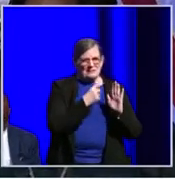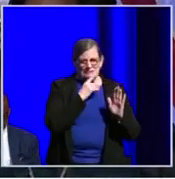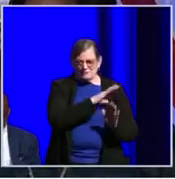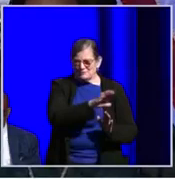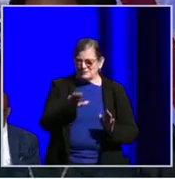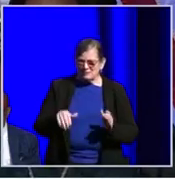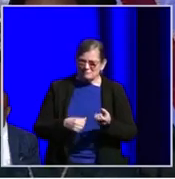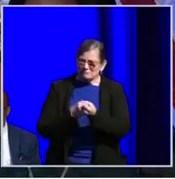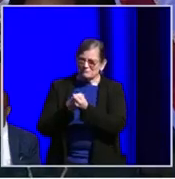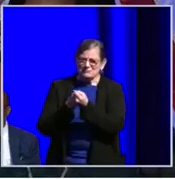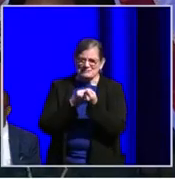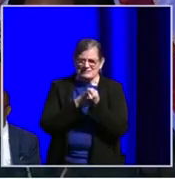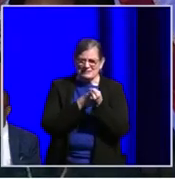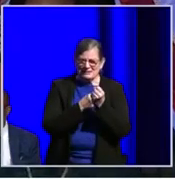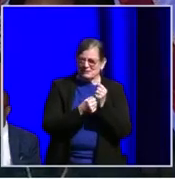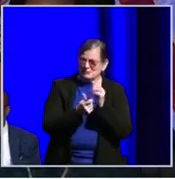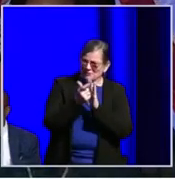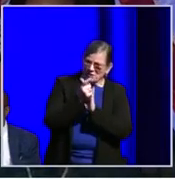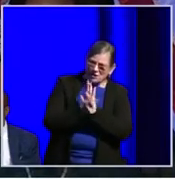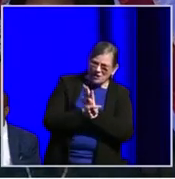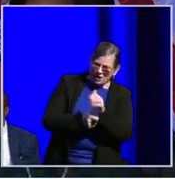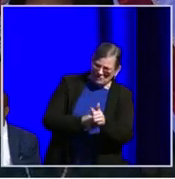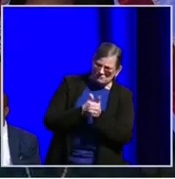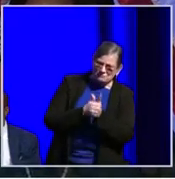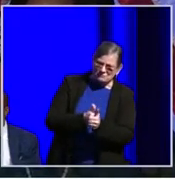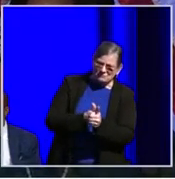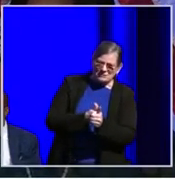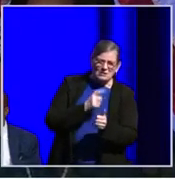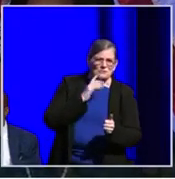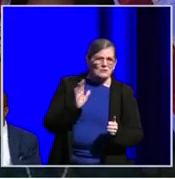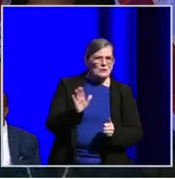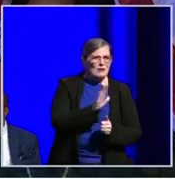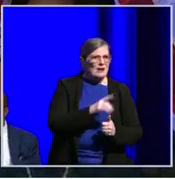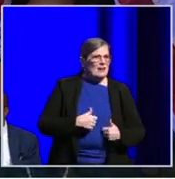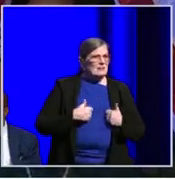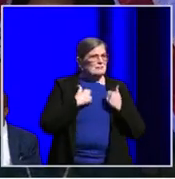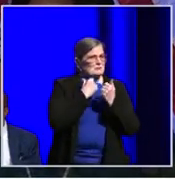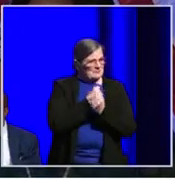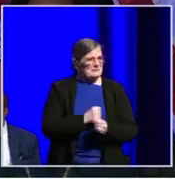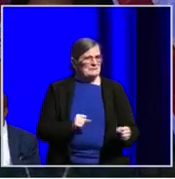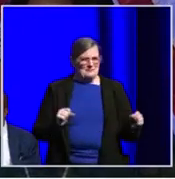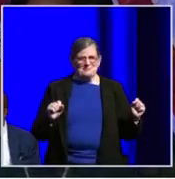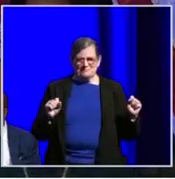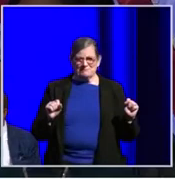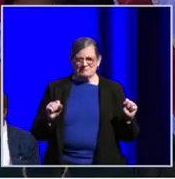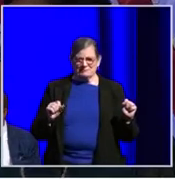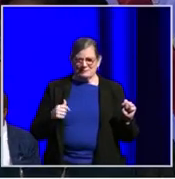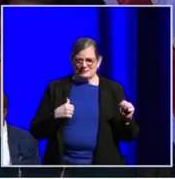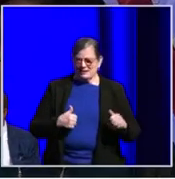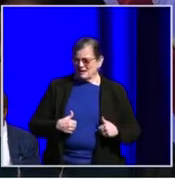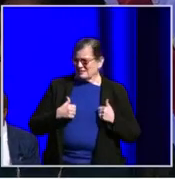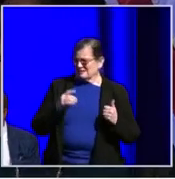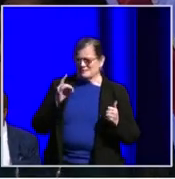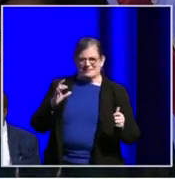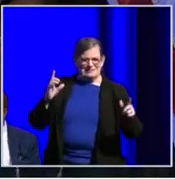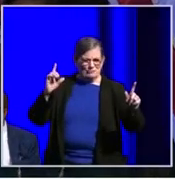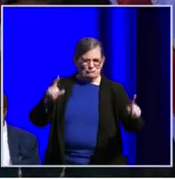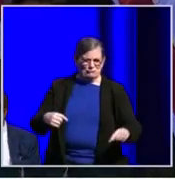lives better and safer. I'm a third-generation Washingtonian. My mother, Estelle, grew up